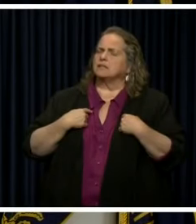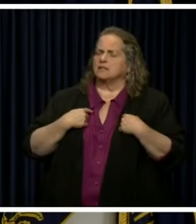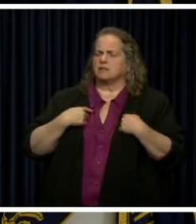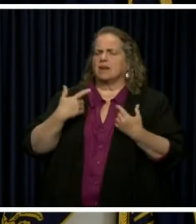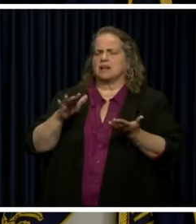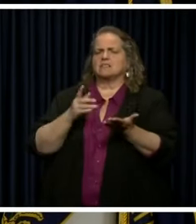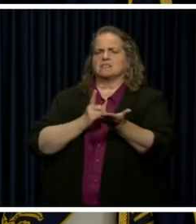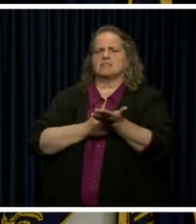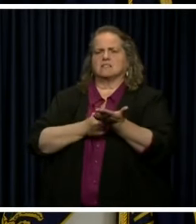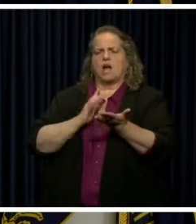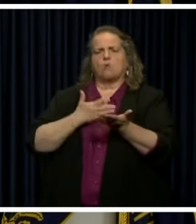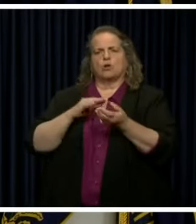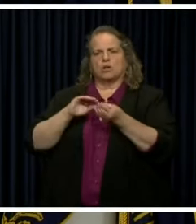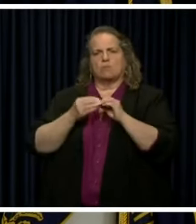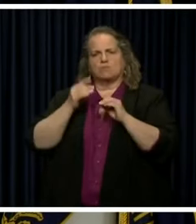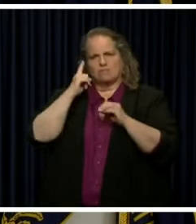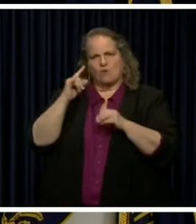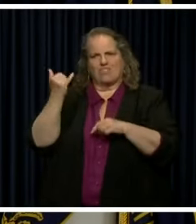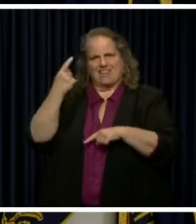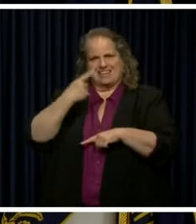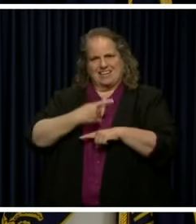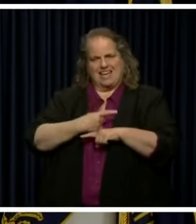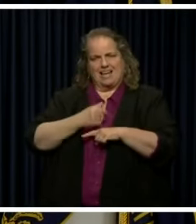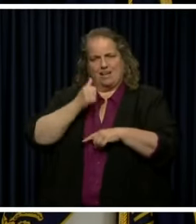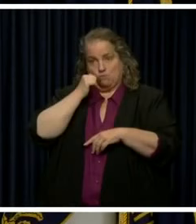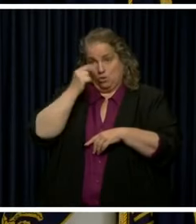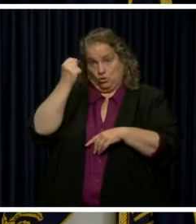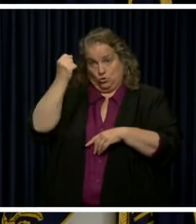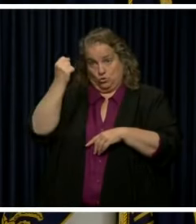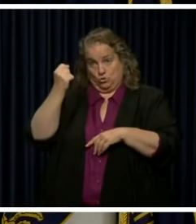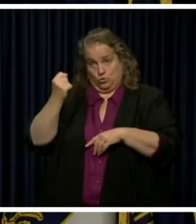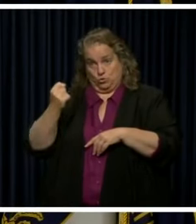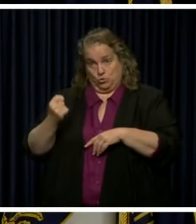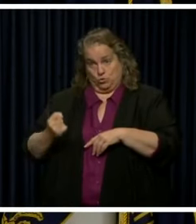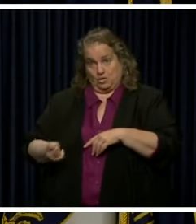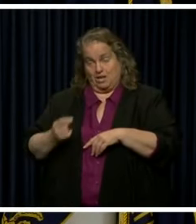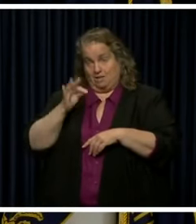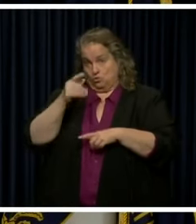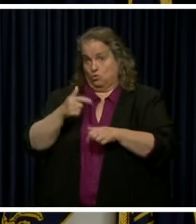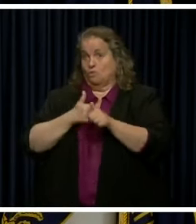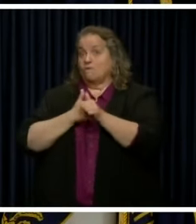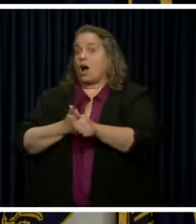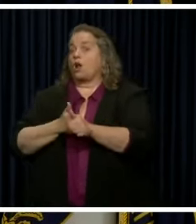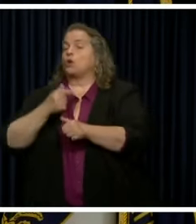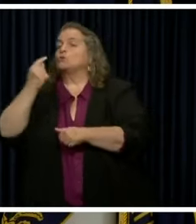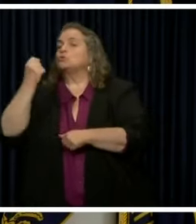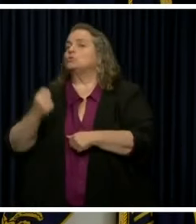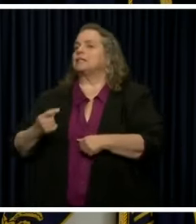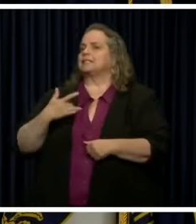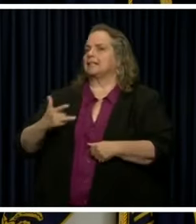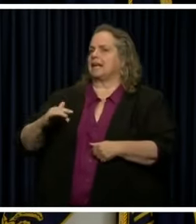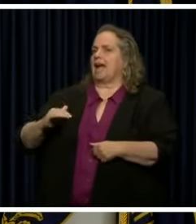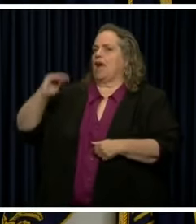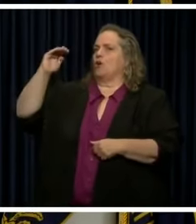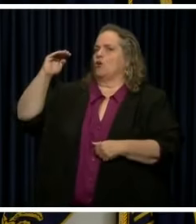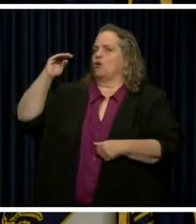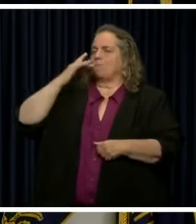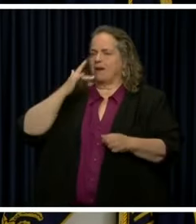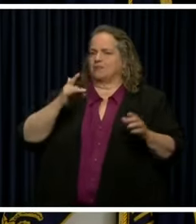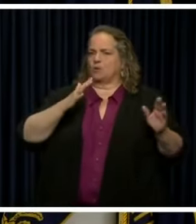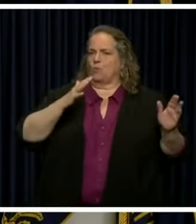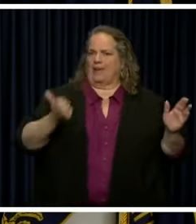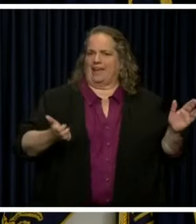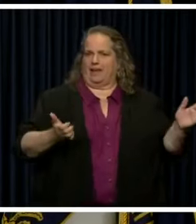numbers for the day. So every Tuesday, if you all have been following, is a little bit higher because numbers come in over